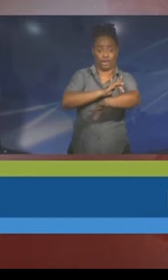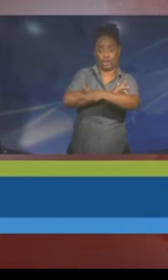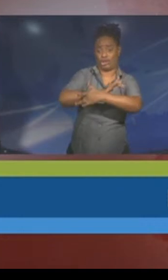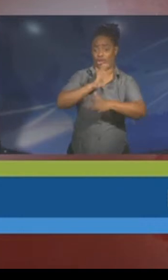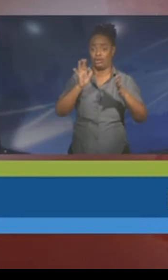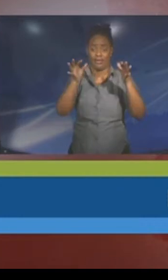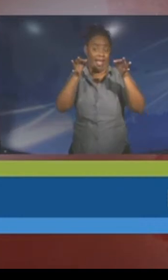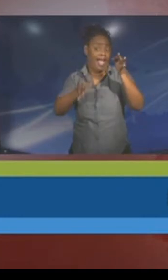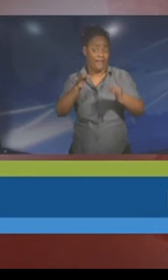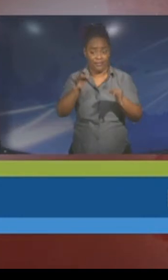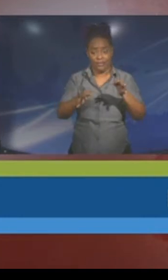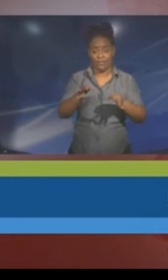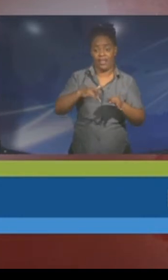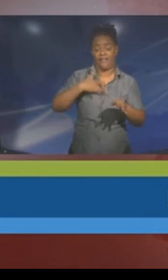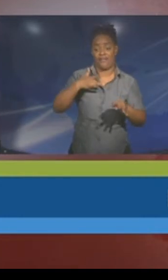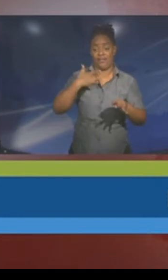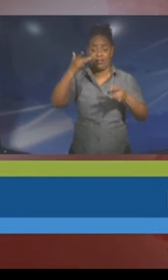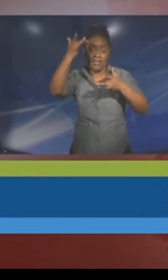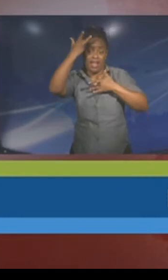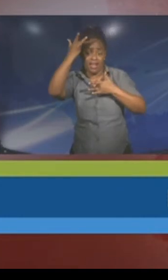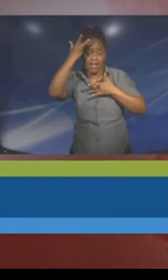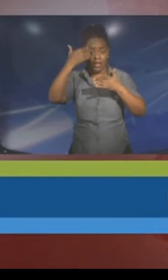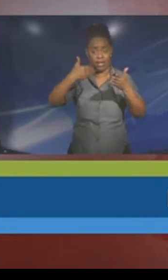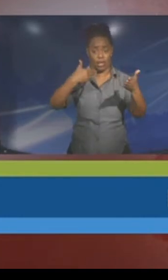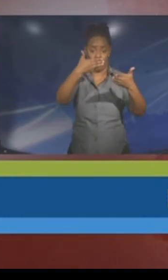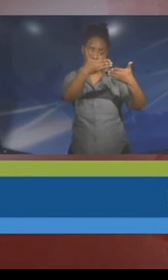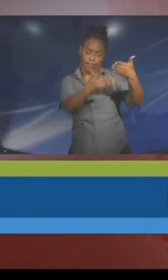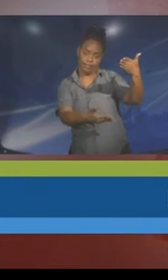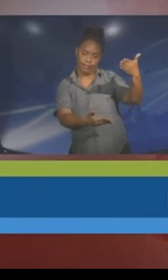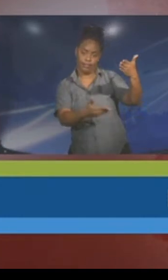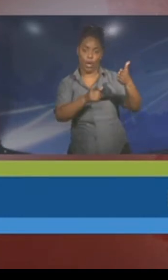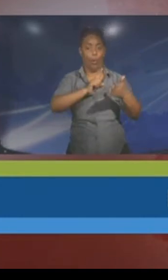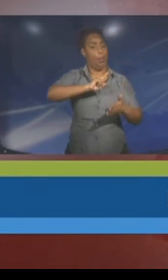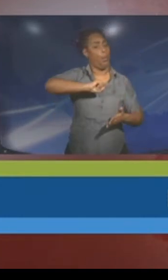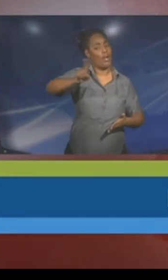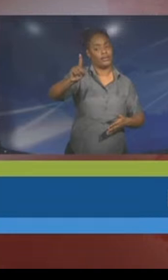previously described, seek medical attention at your earliest